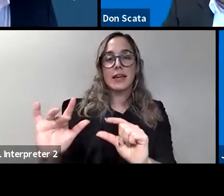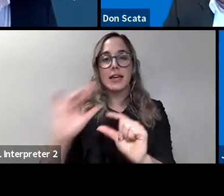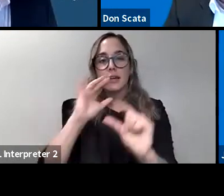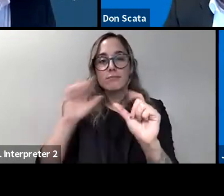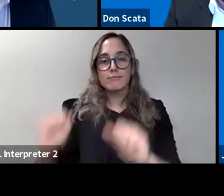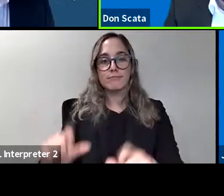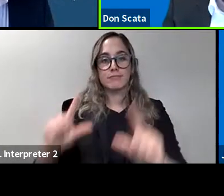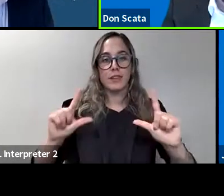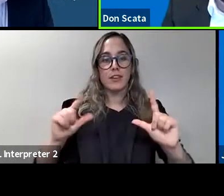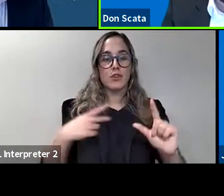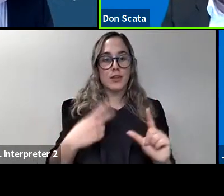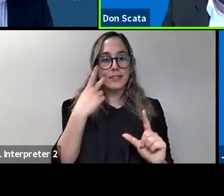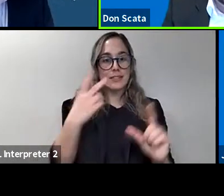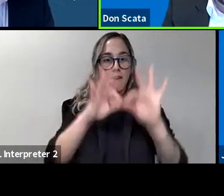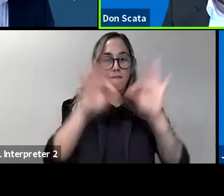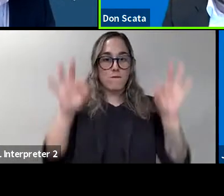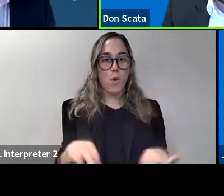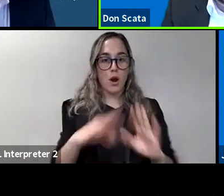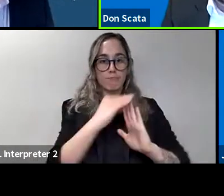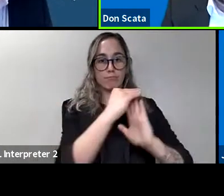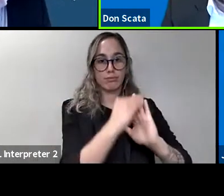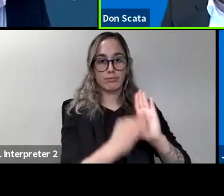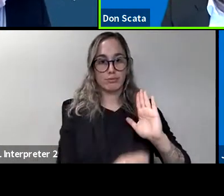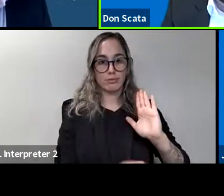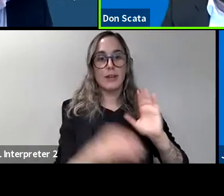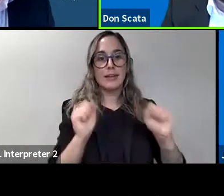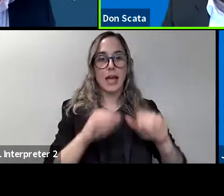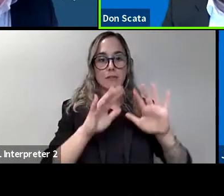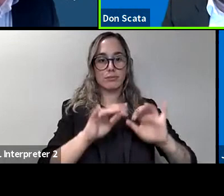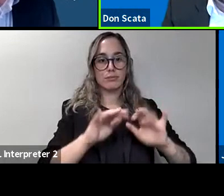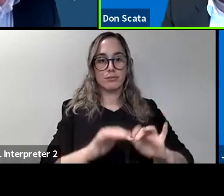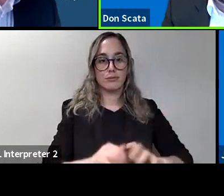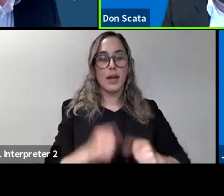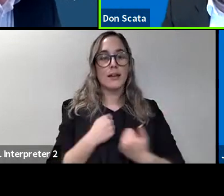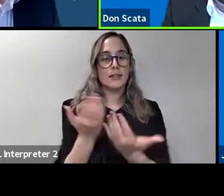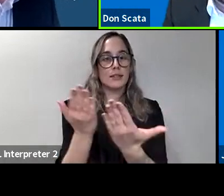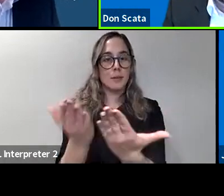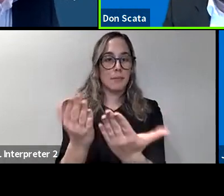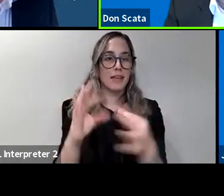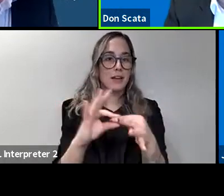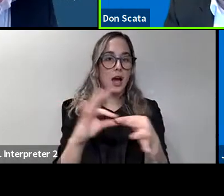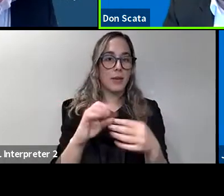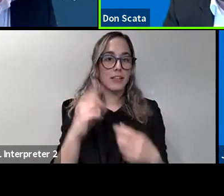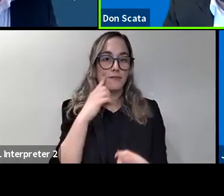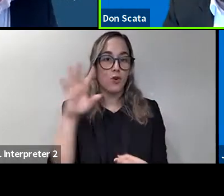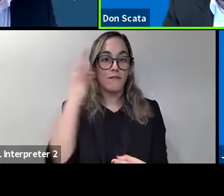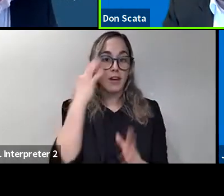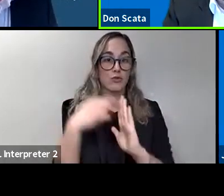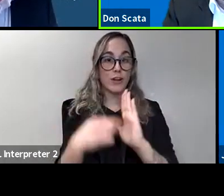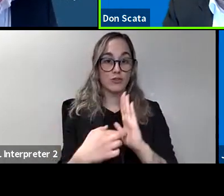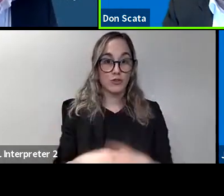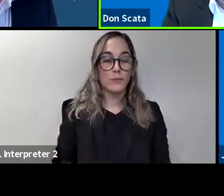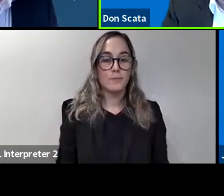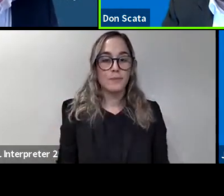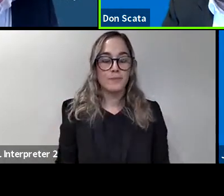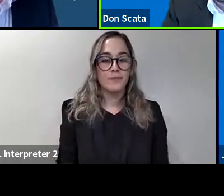expands into a form that one can complete to submit the comments to the Federal Register.